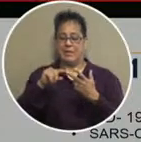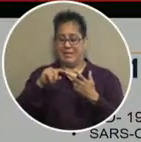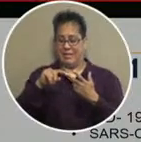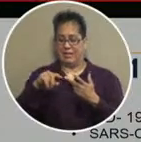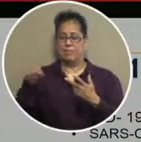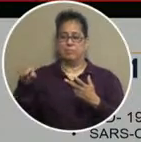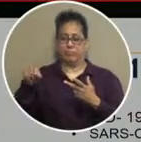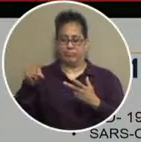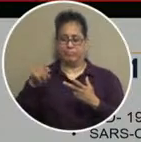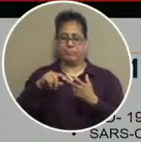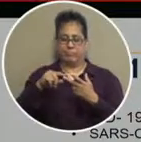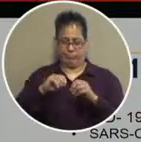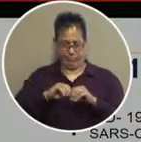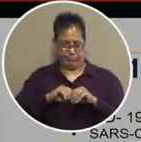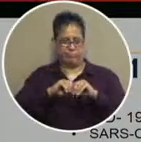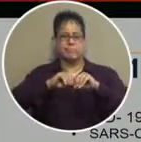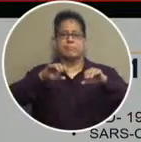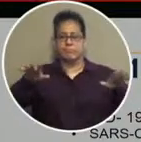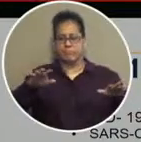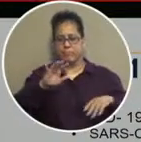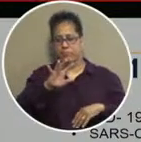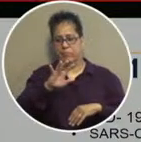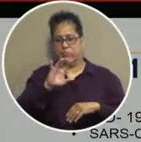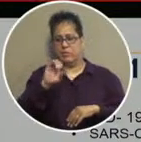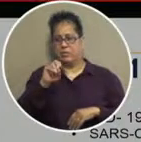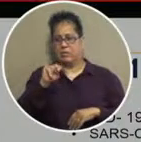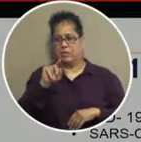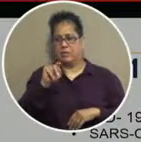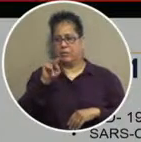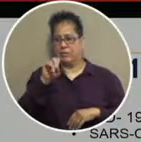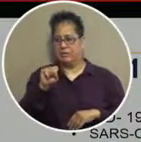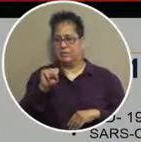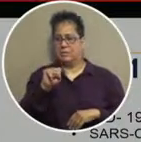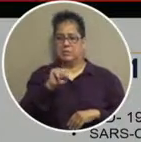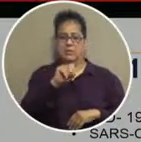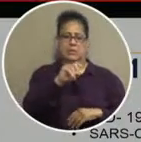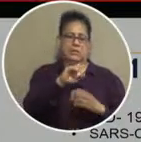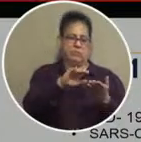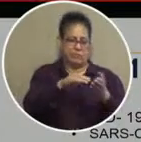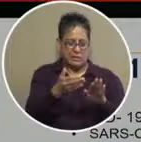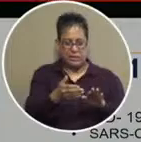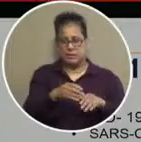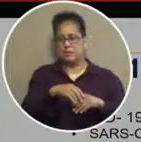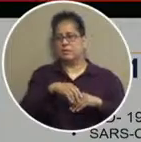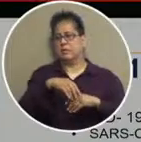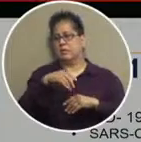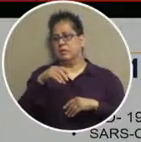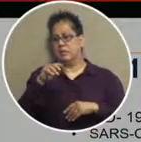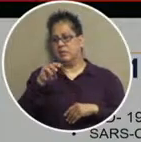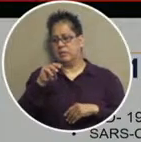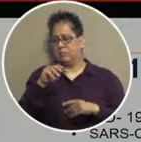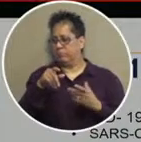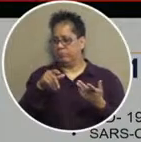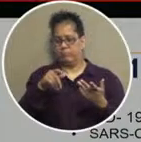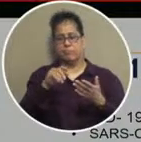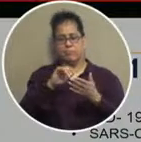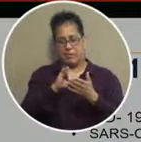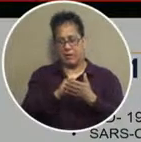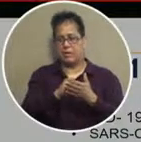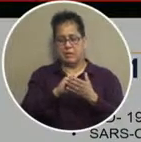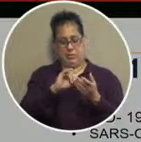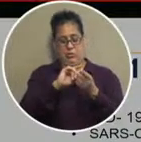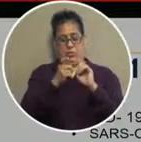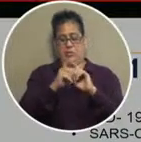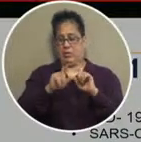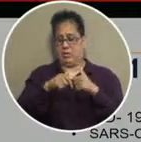continents, causing mortality, causing morbidity, and it has made us adapt and change the way that